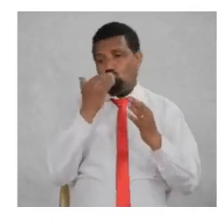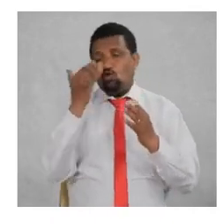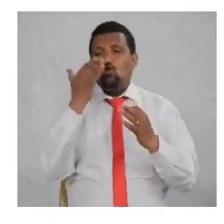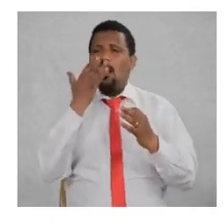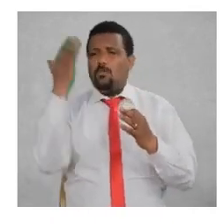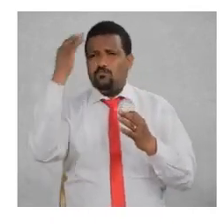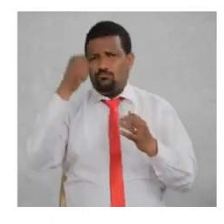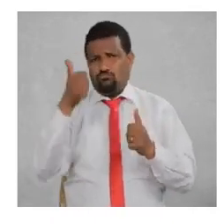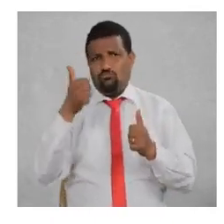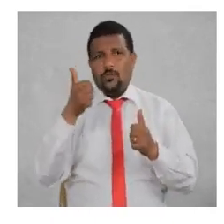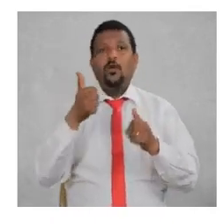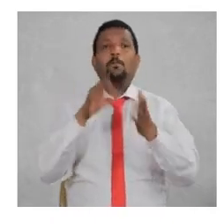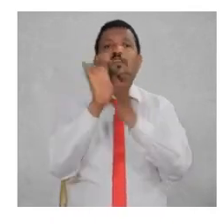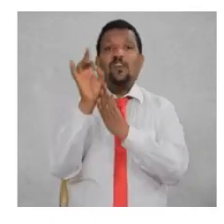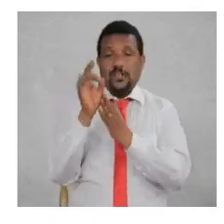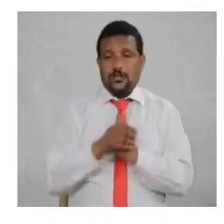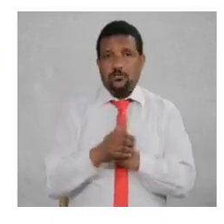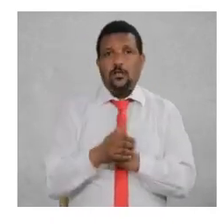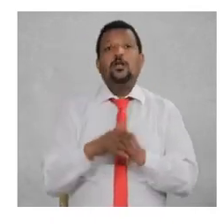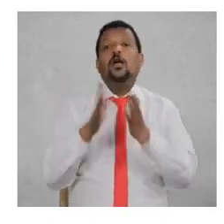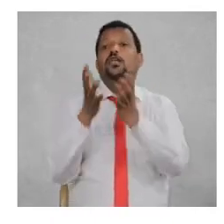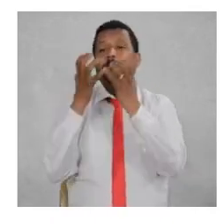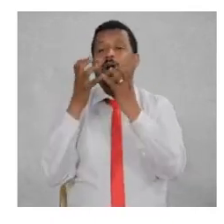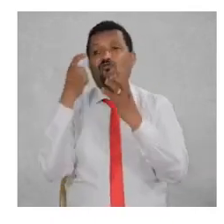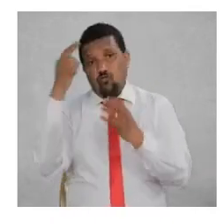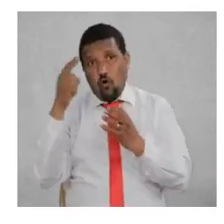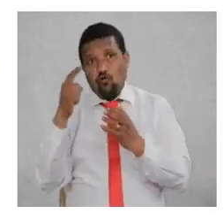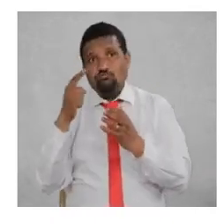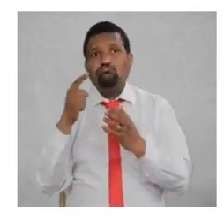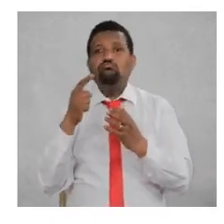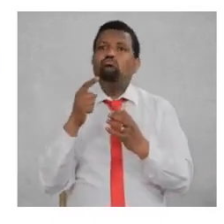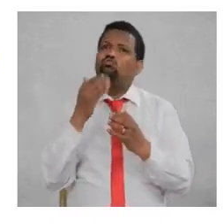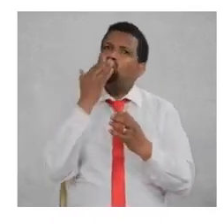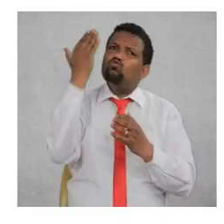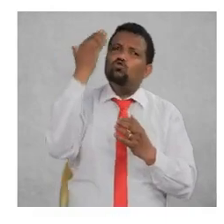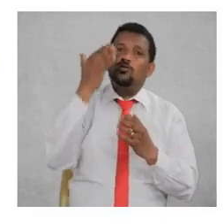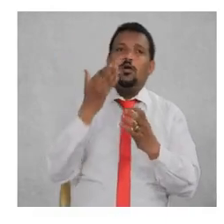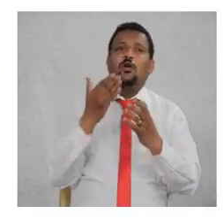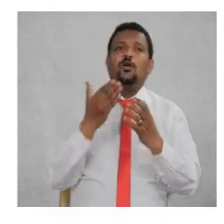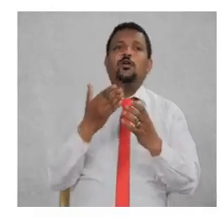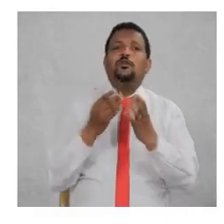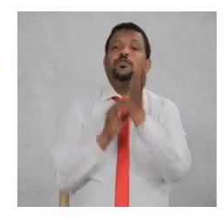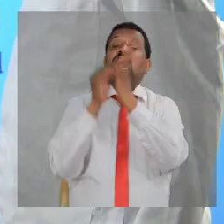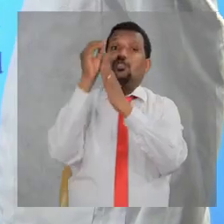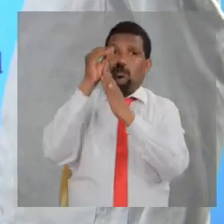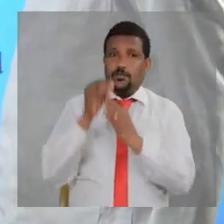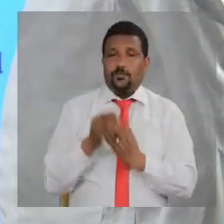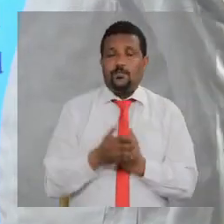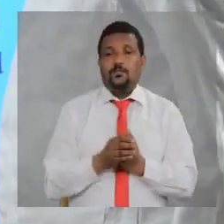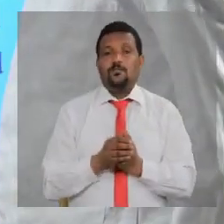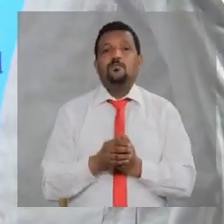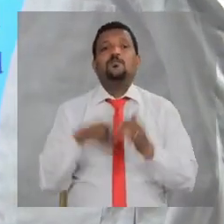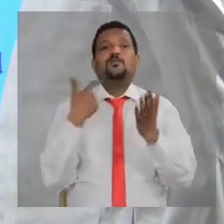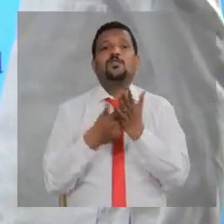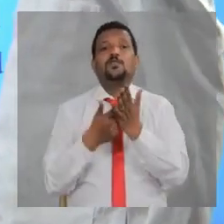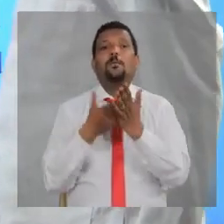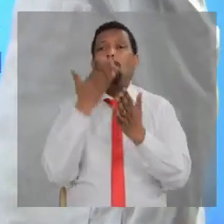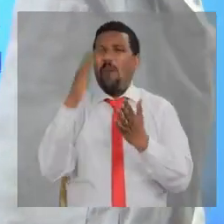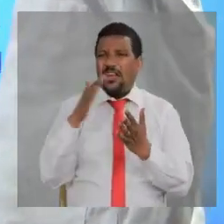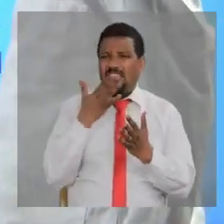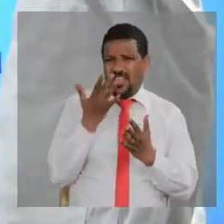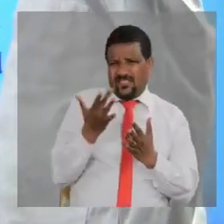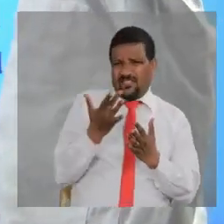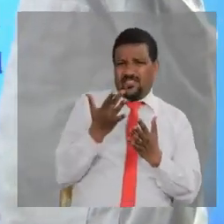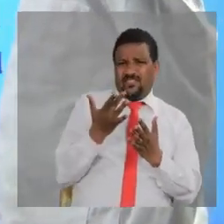taste or preference, then the demand for a good will increase, and if there is bad taste